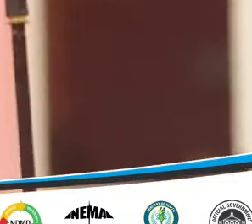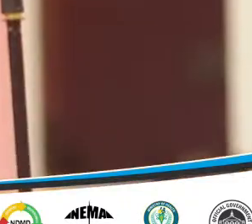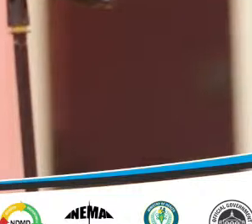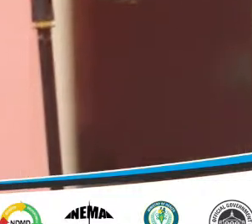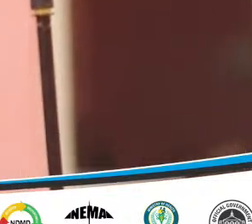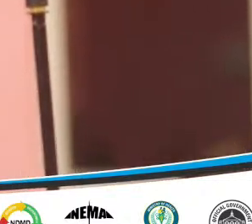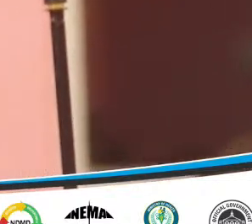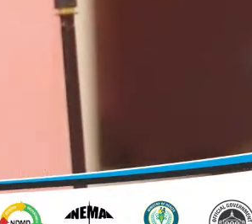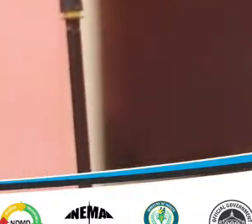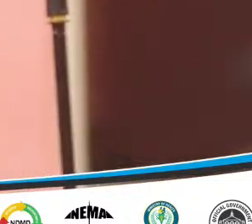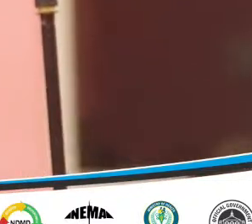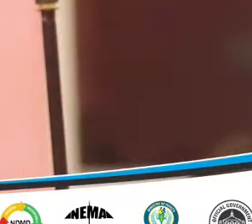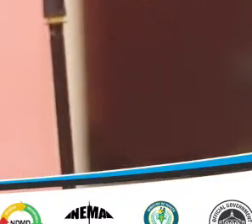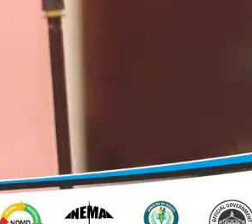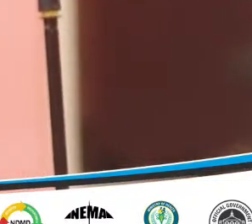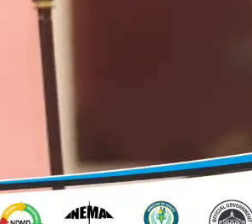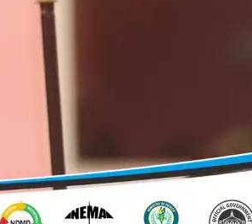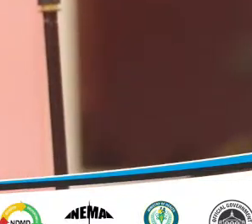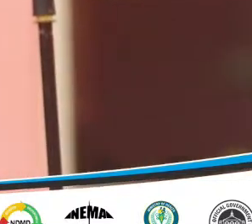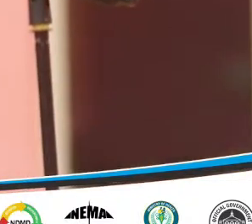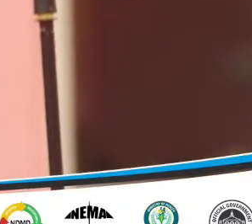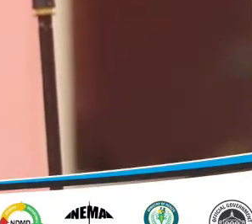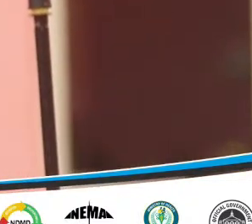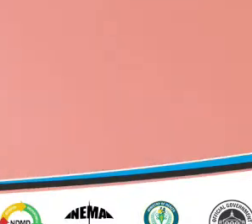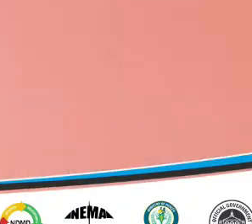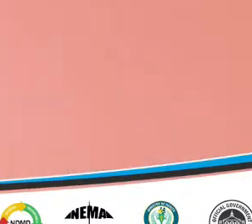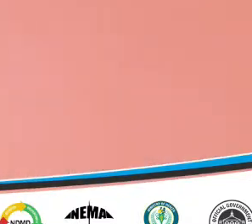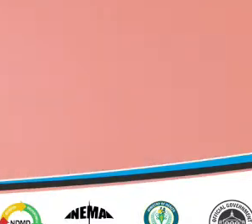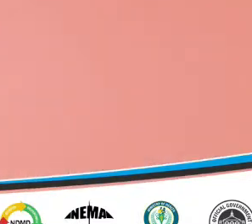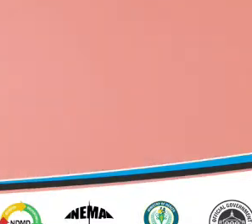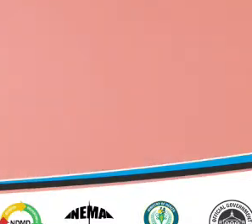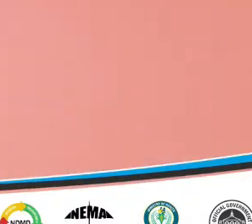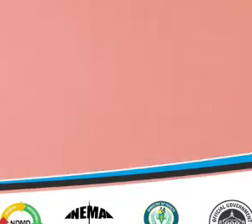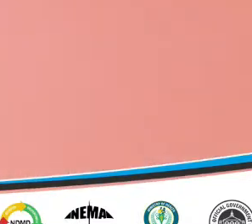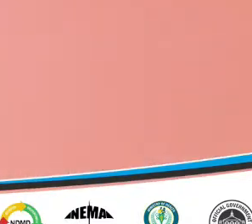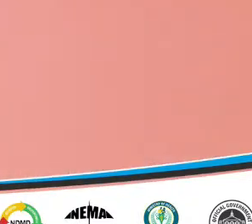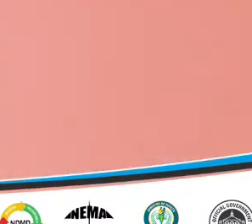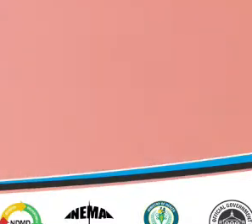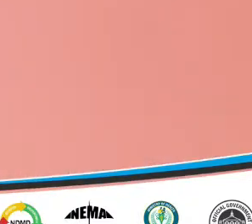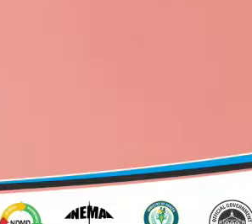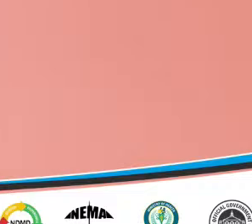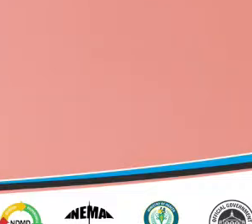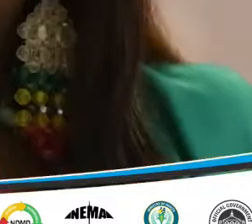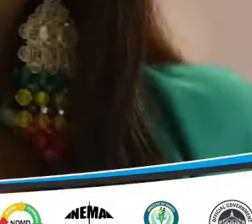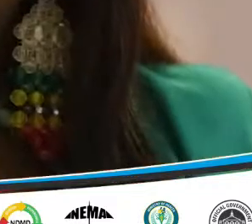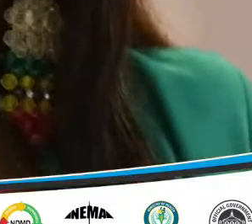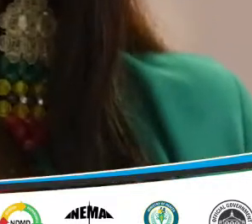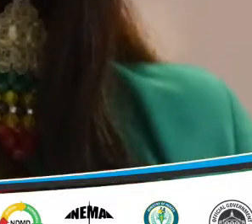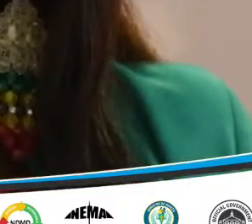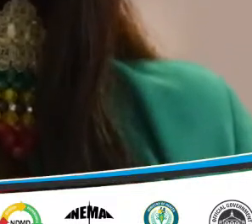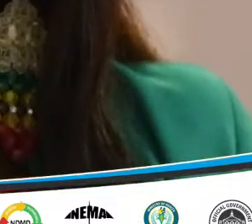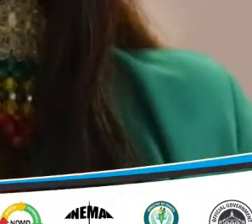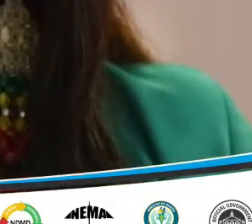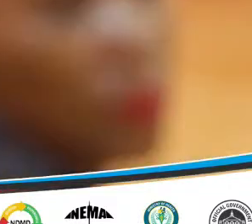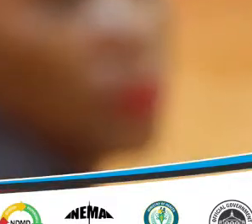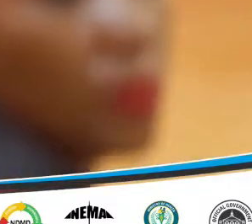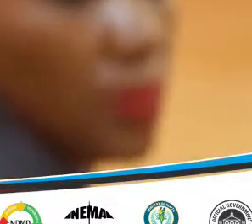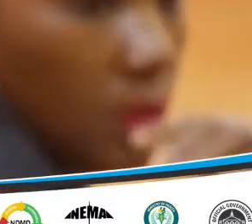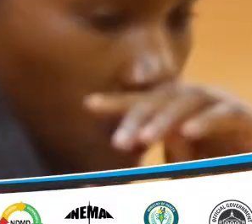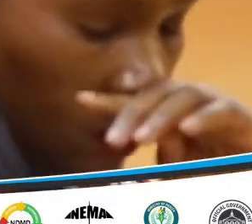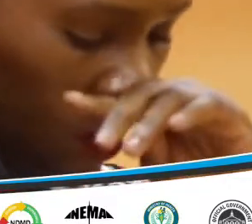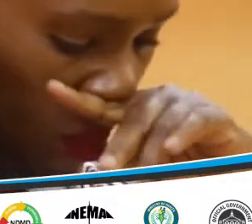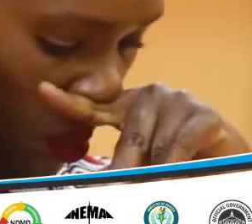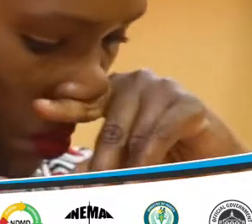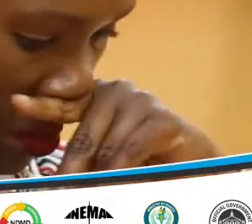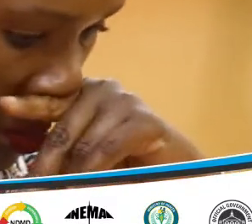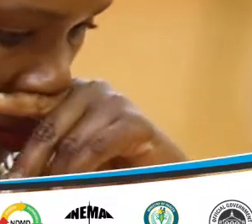the opportunity to share their concerns, to express their fears, and to have them answered by the professional and